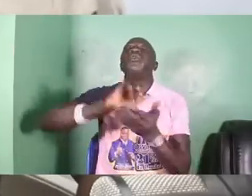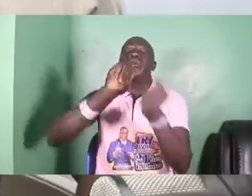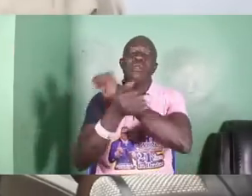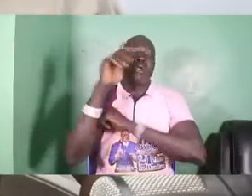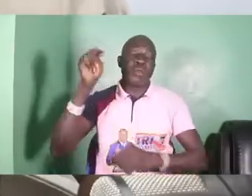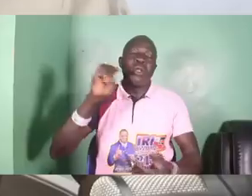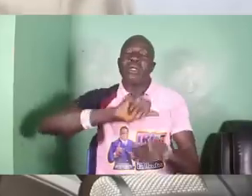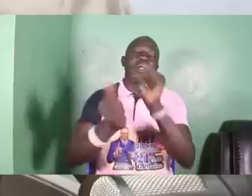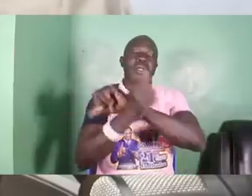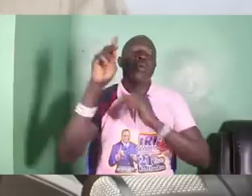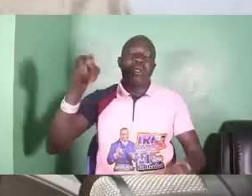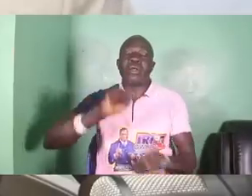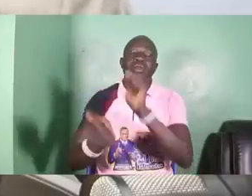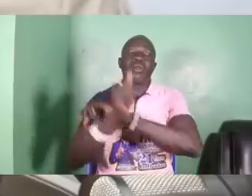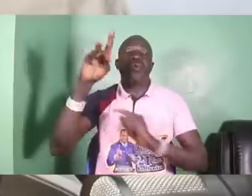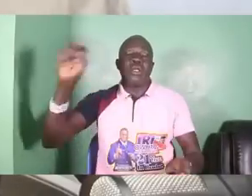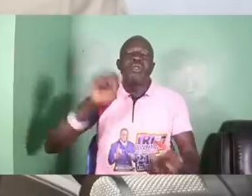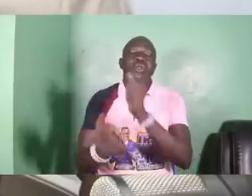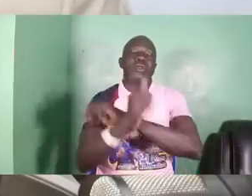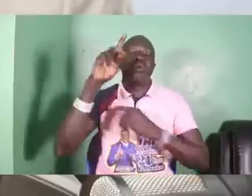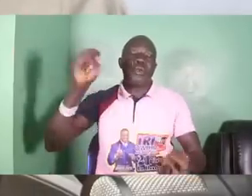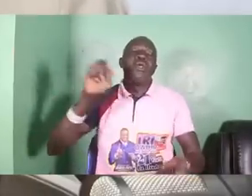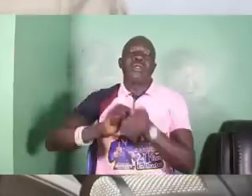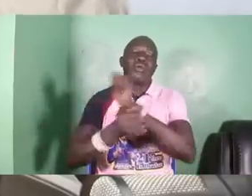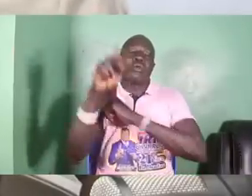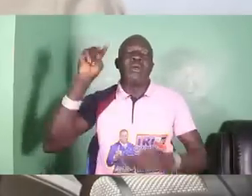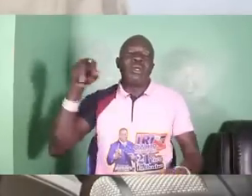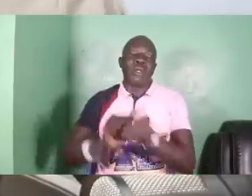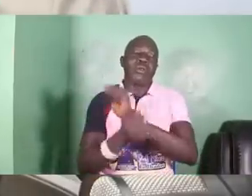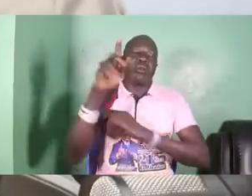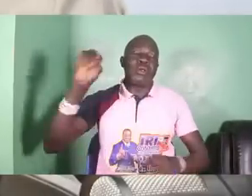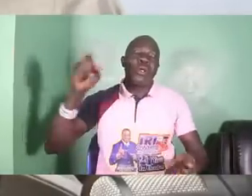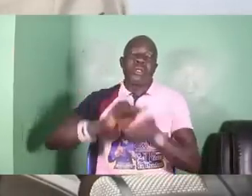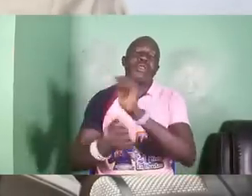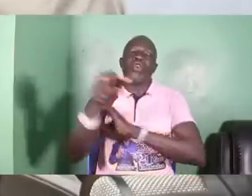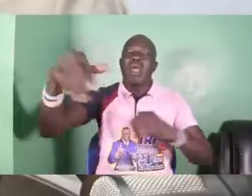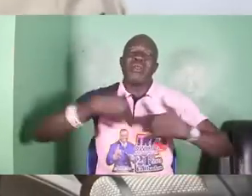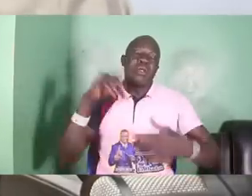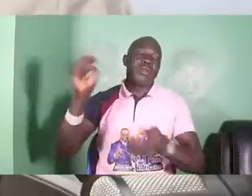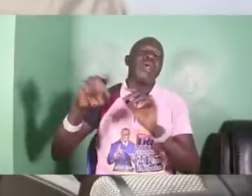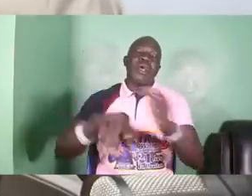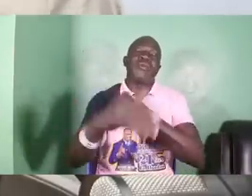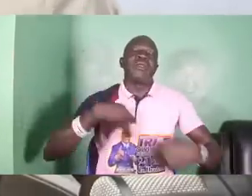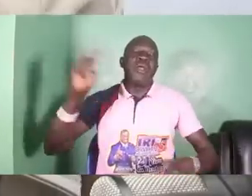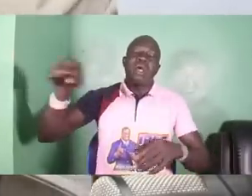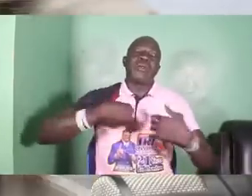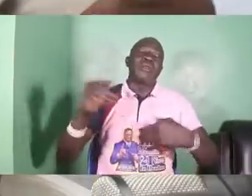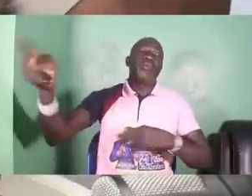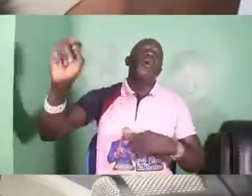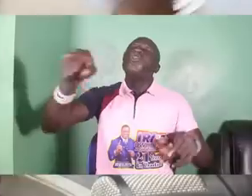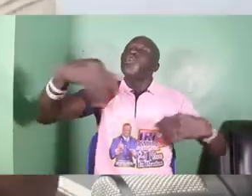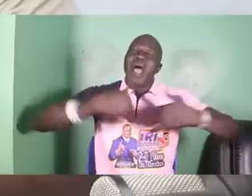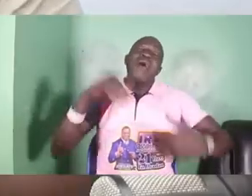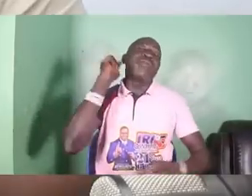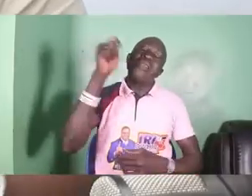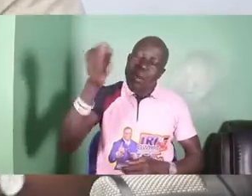O ma di eri. O ma di eri. O ma di eri. O ma di eri. O ma di eri. Wa leri. Wa leri. Wa leri. Wa ni